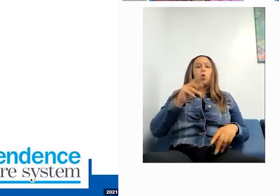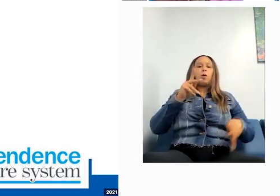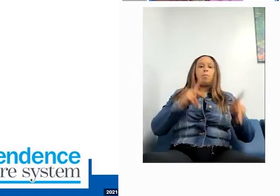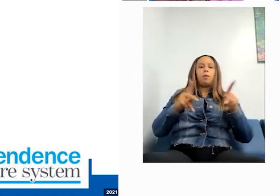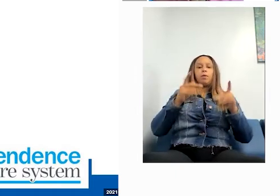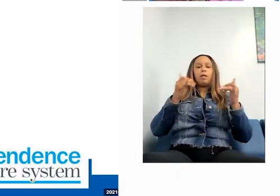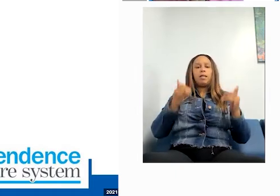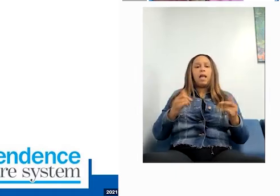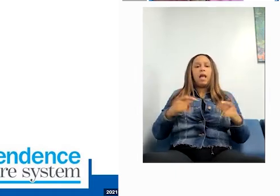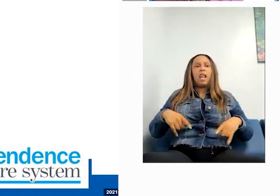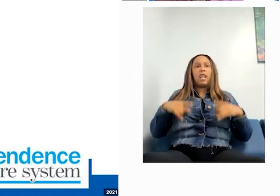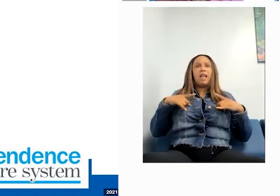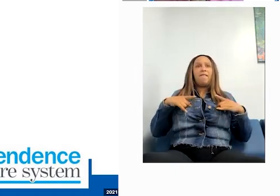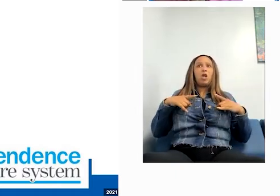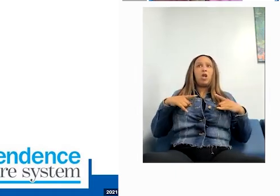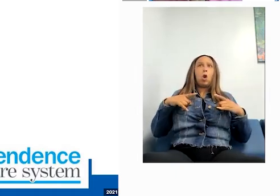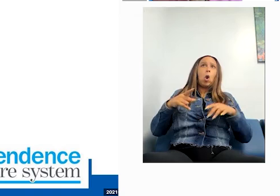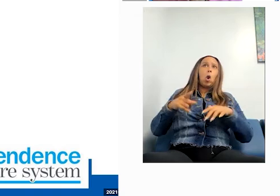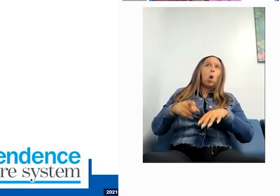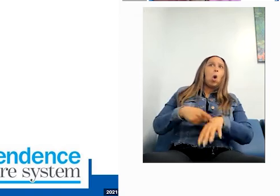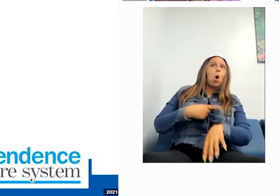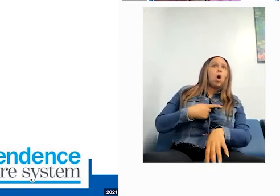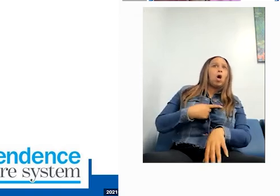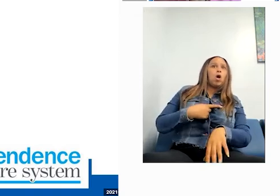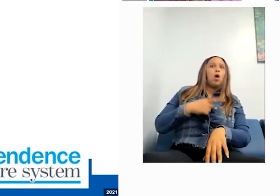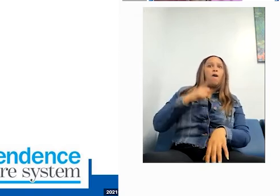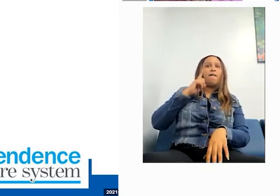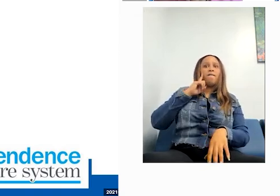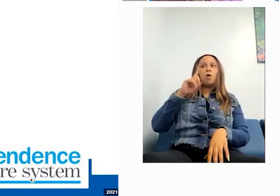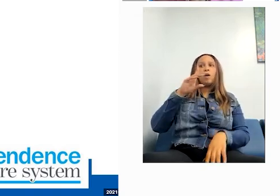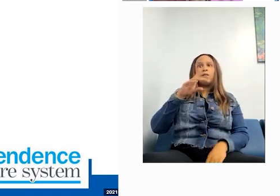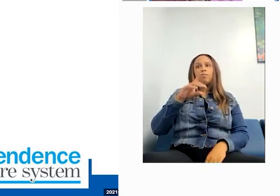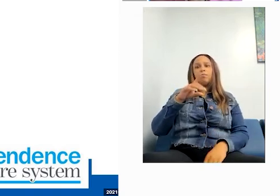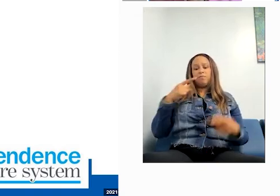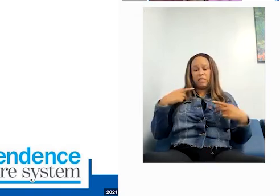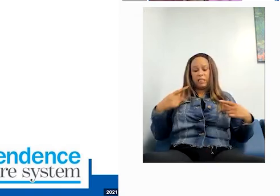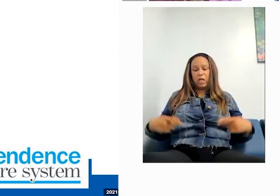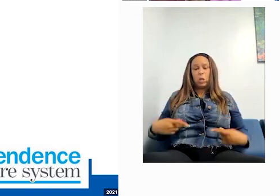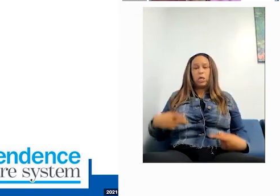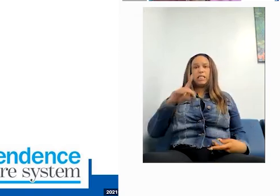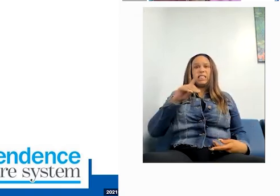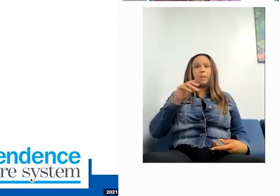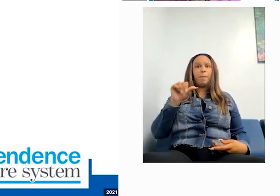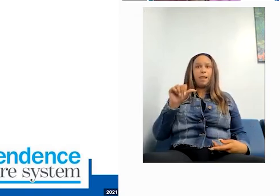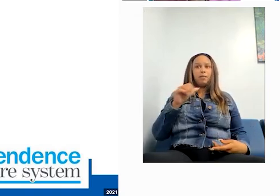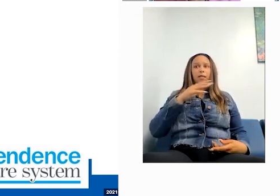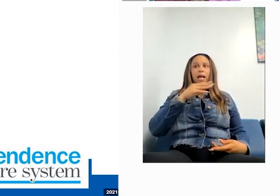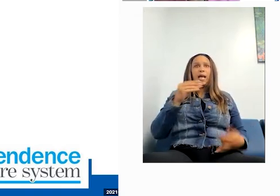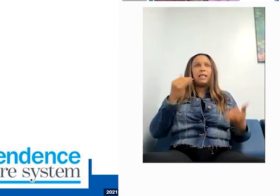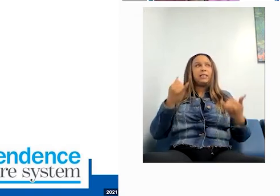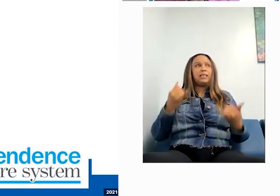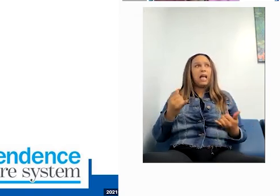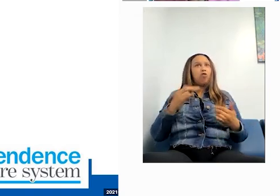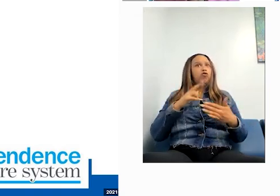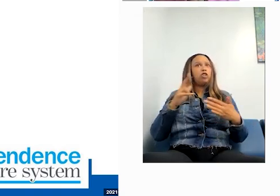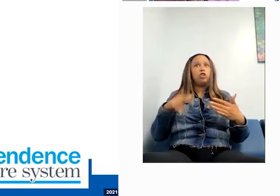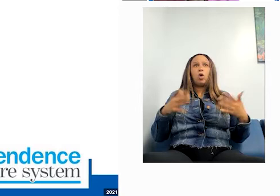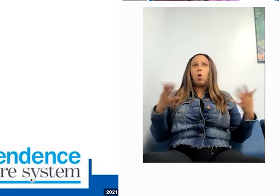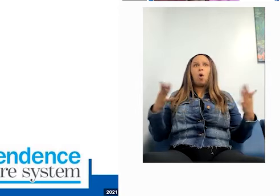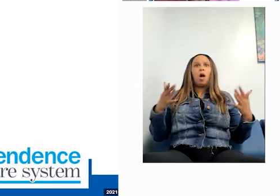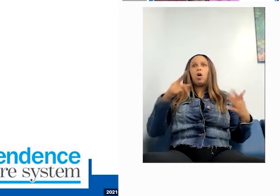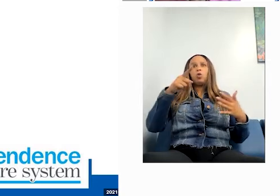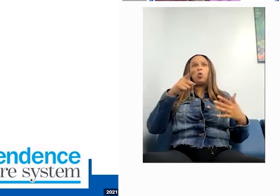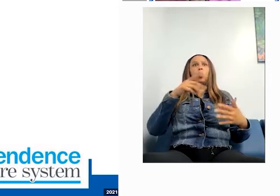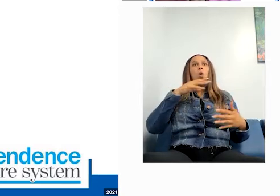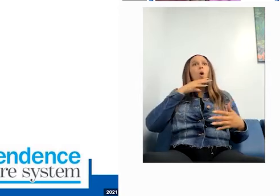lot longer in the presence of physical disabilities. And the outcome is you're now aging with a